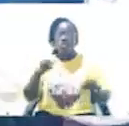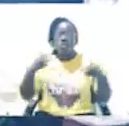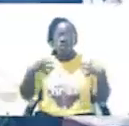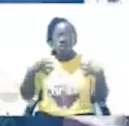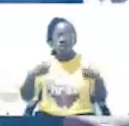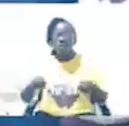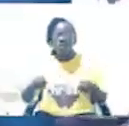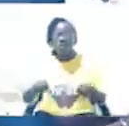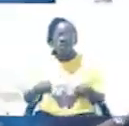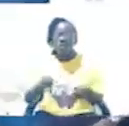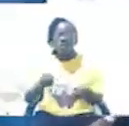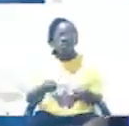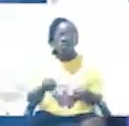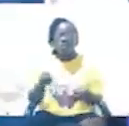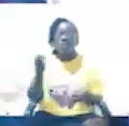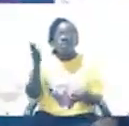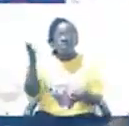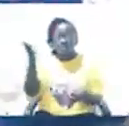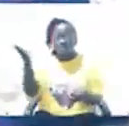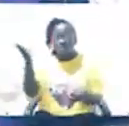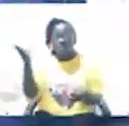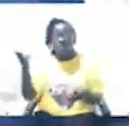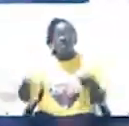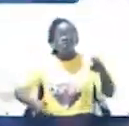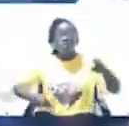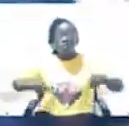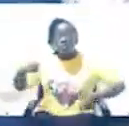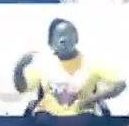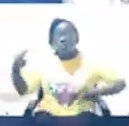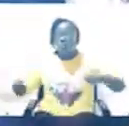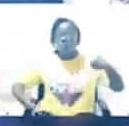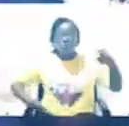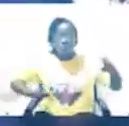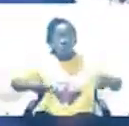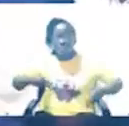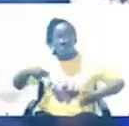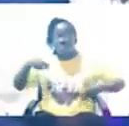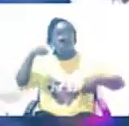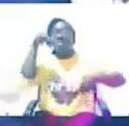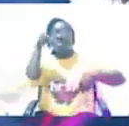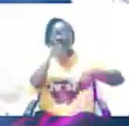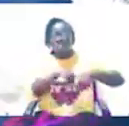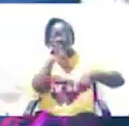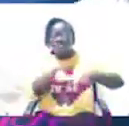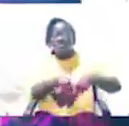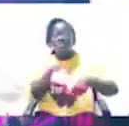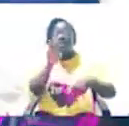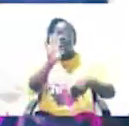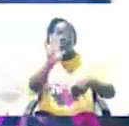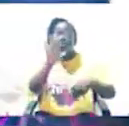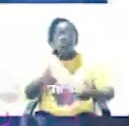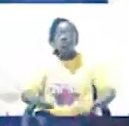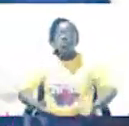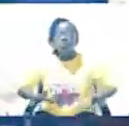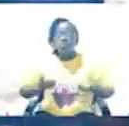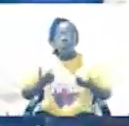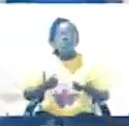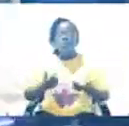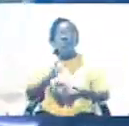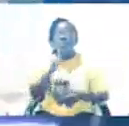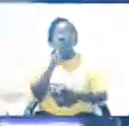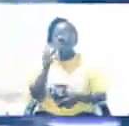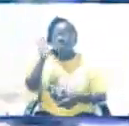this. There is a resurrection inside your life, saith your